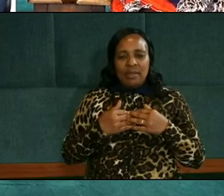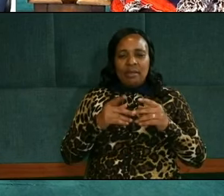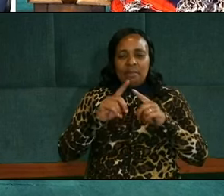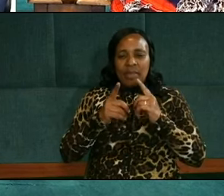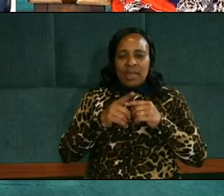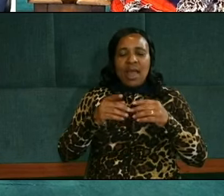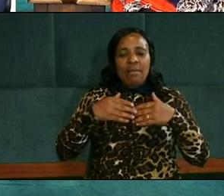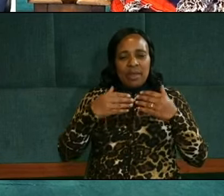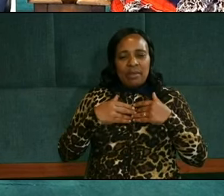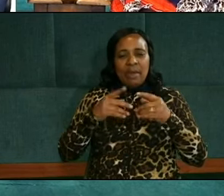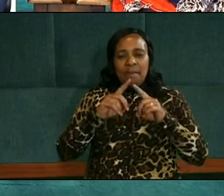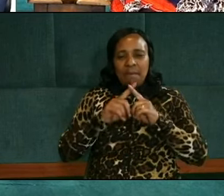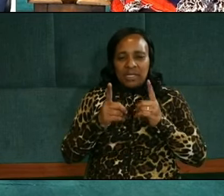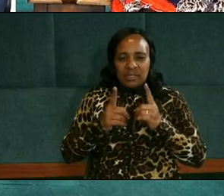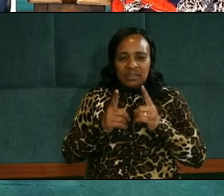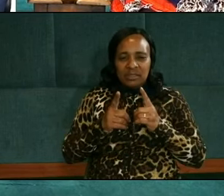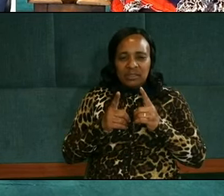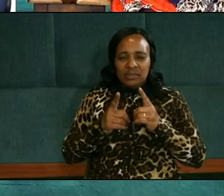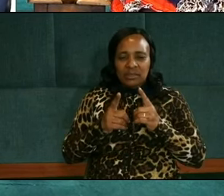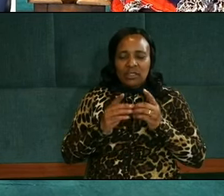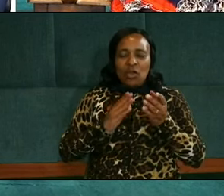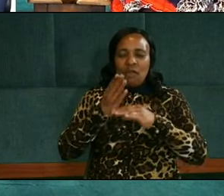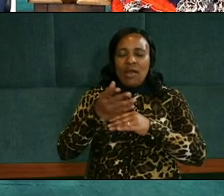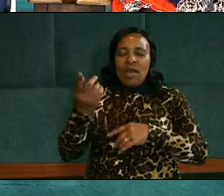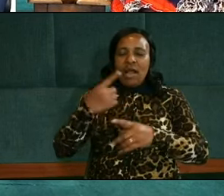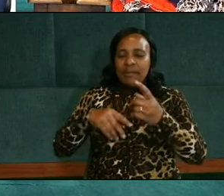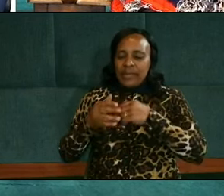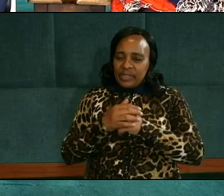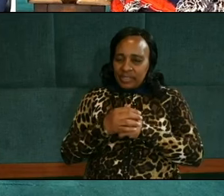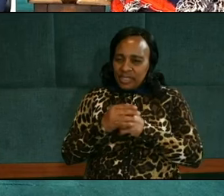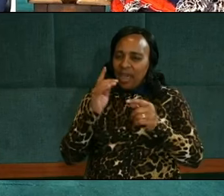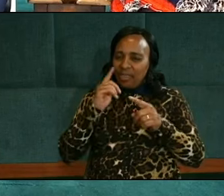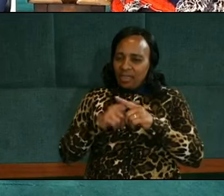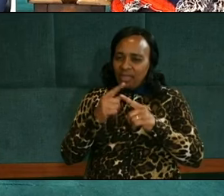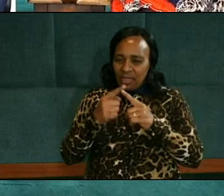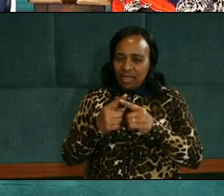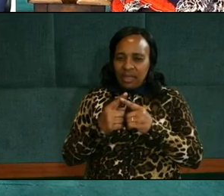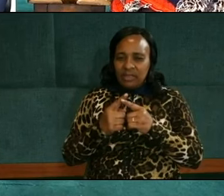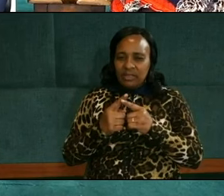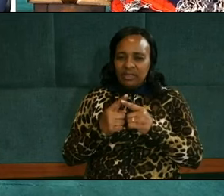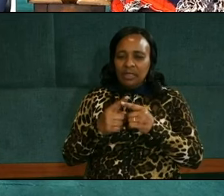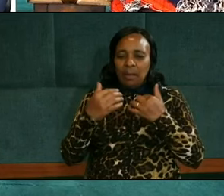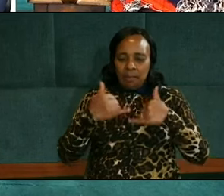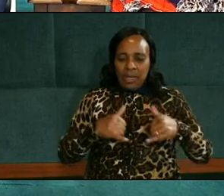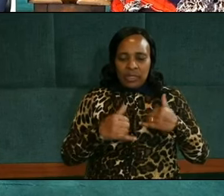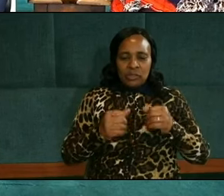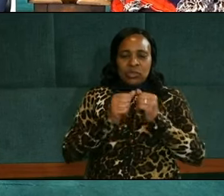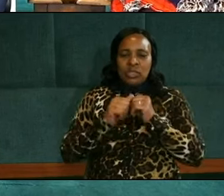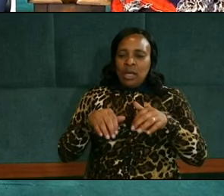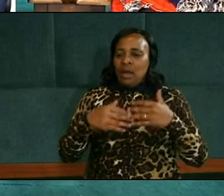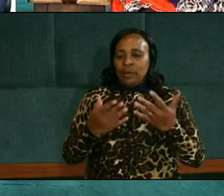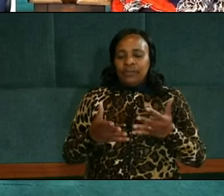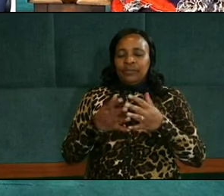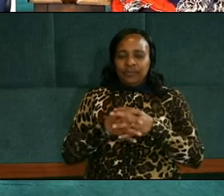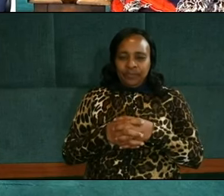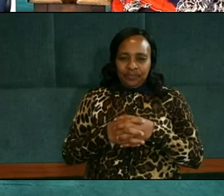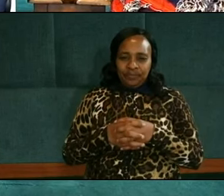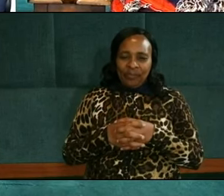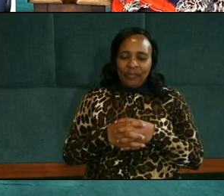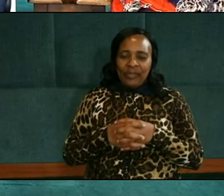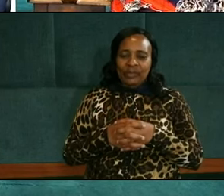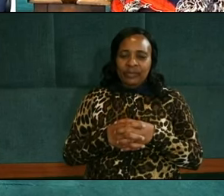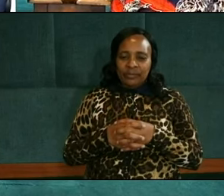we play together with the toy? I think that's like overcoming envy. Wow. Yeah. Any thoughts,